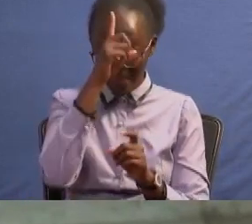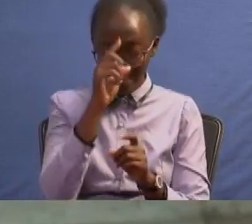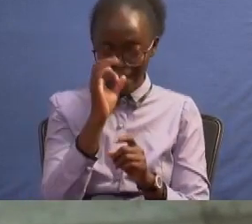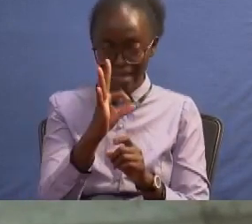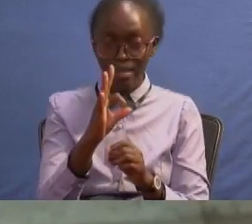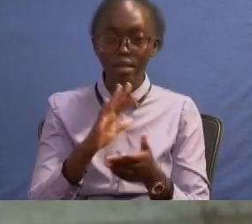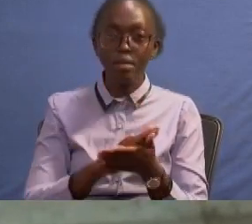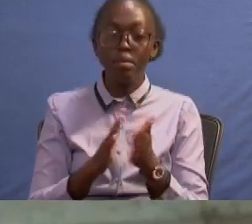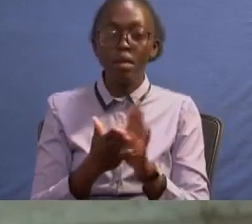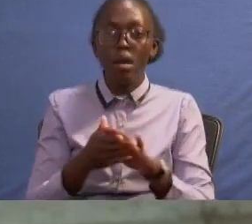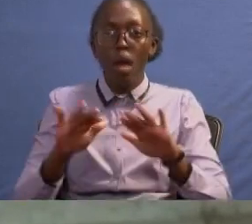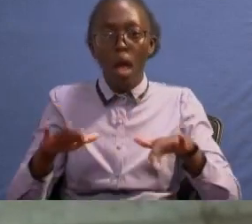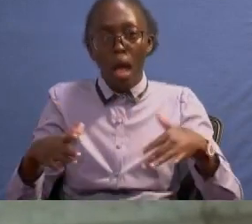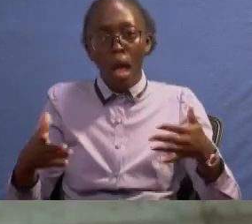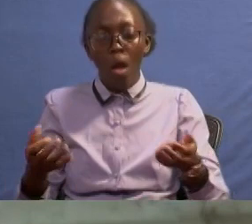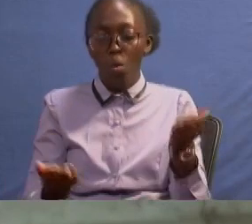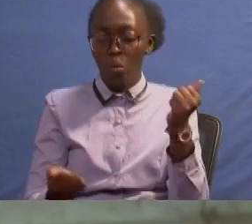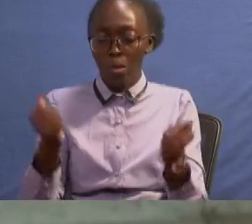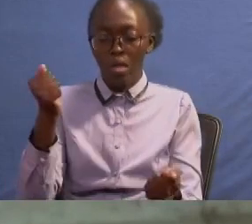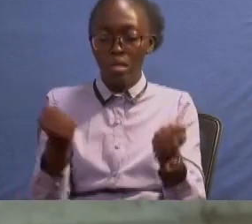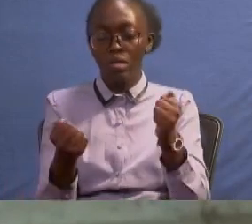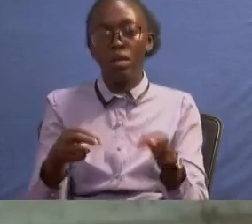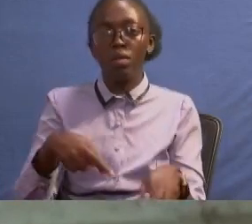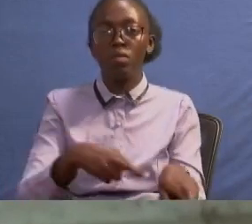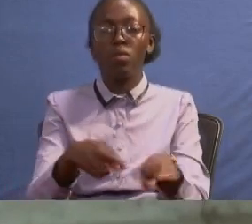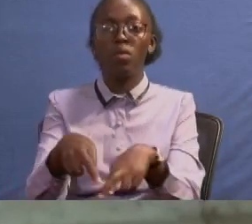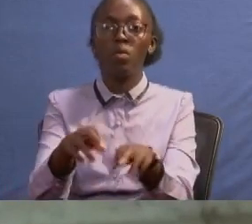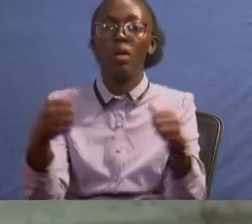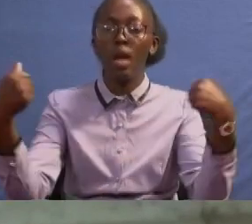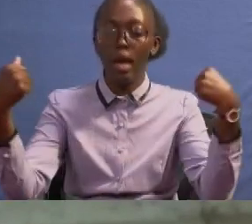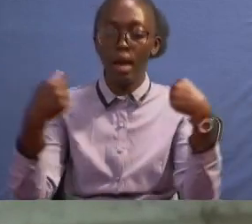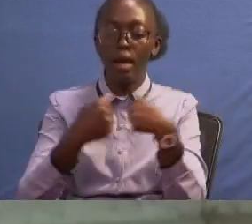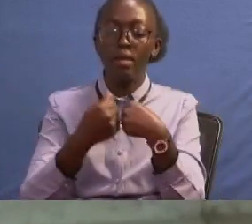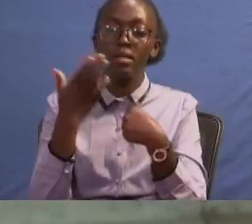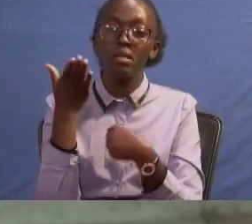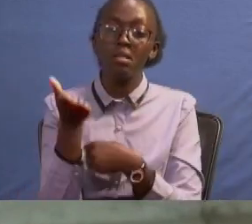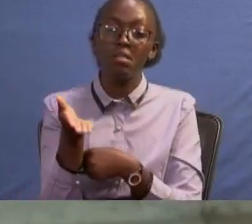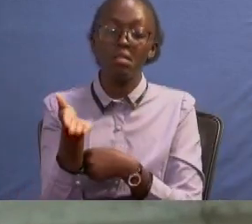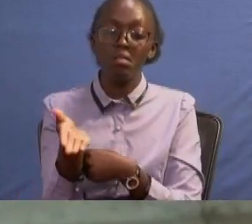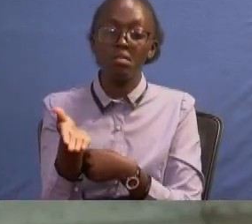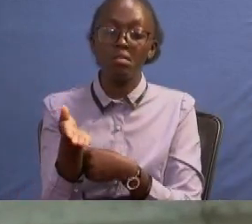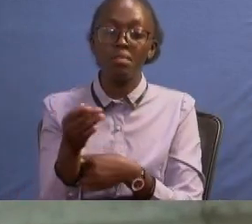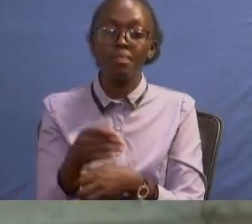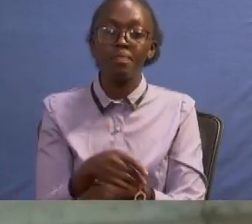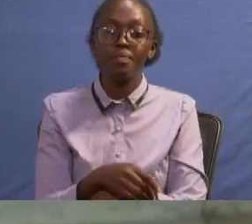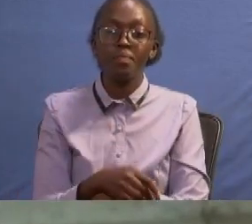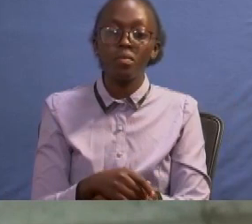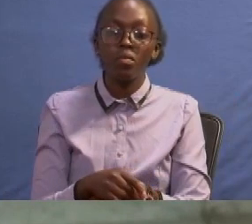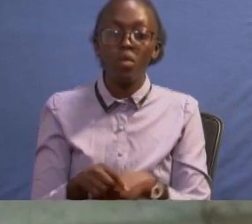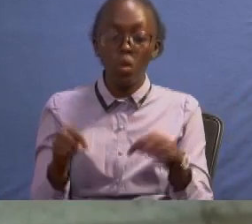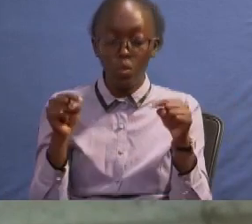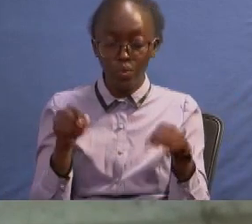we drive on our roads. These accidents, as it is, on this day